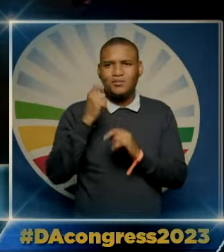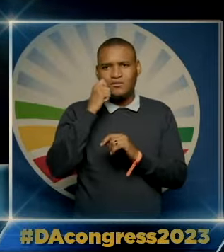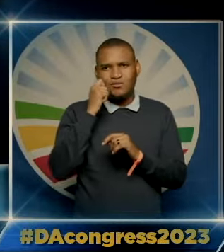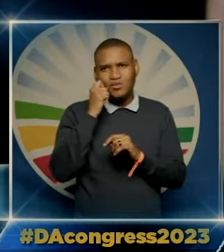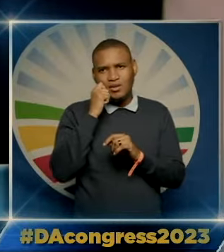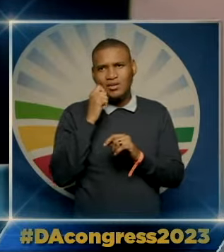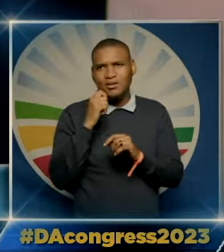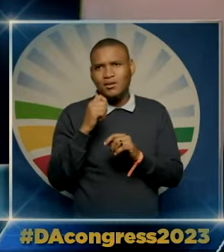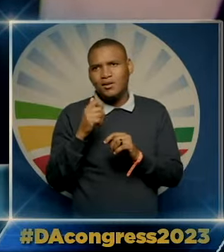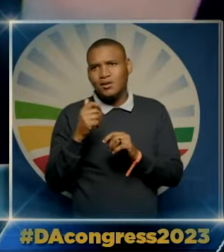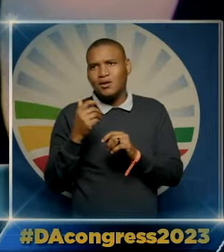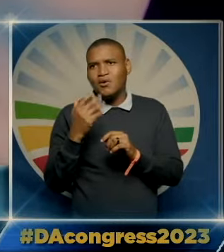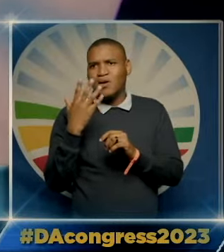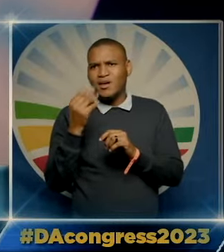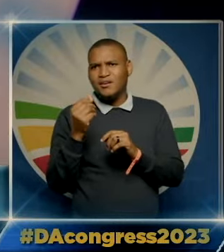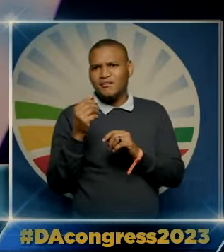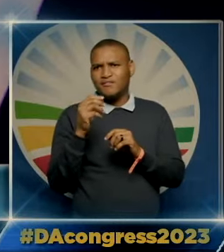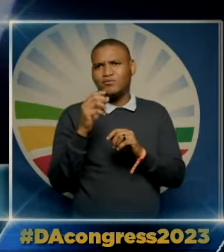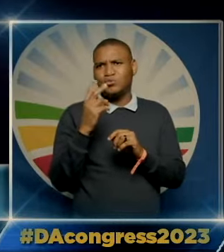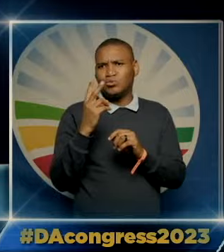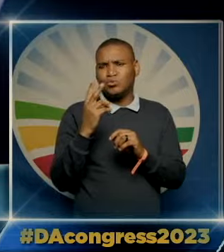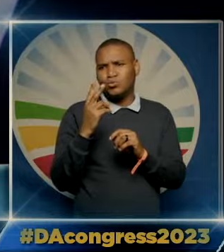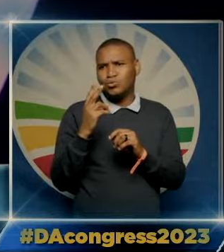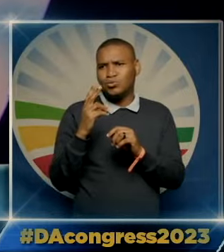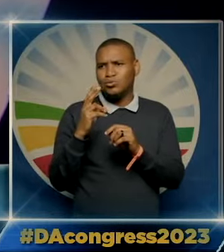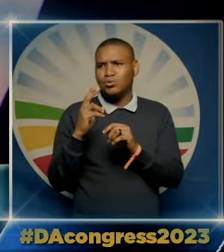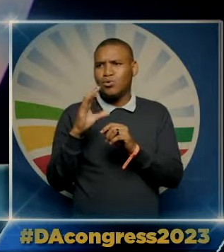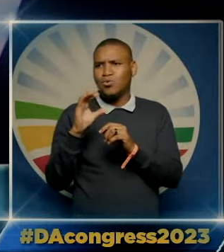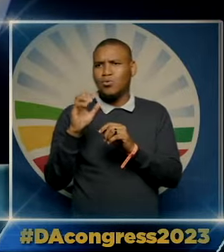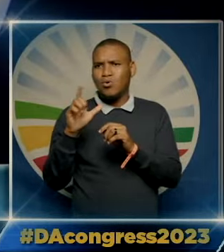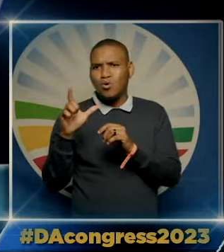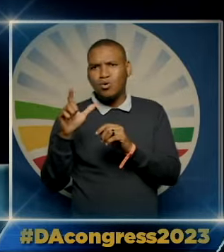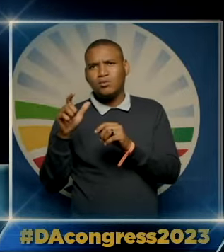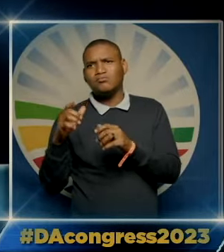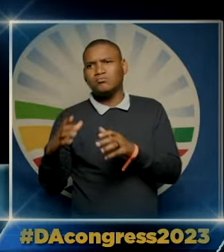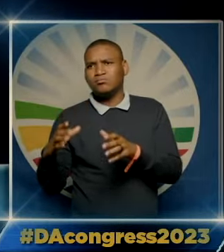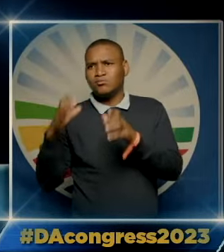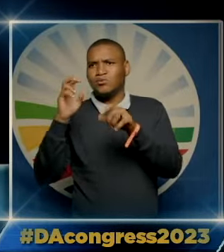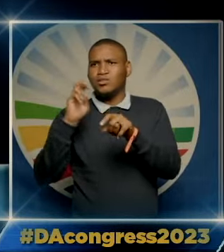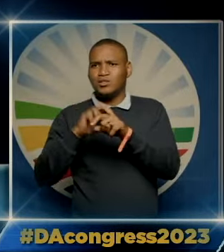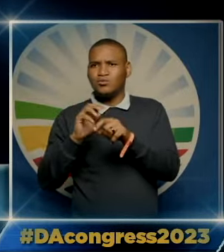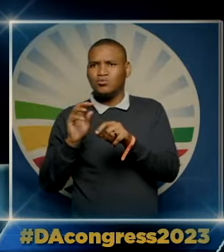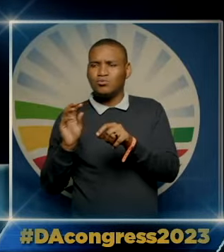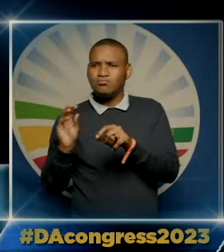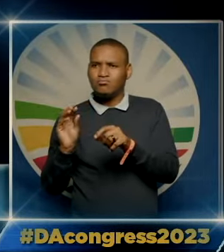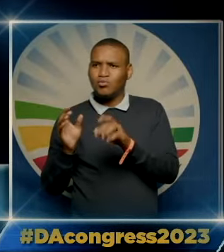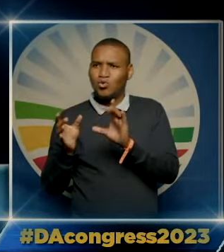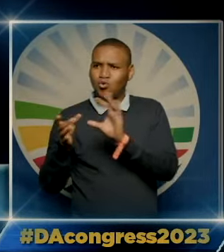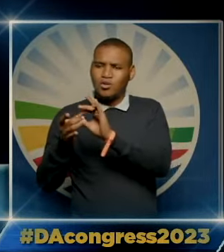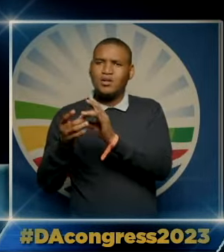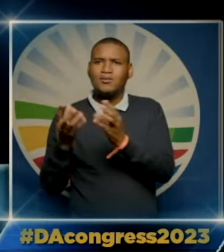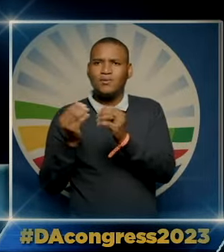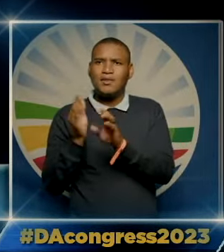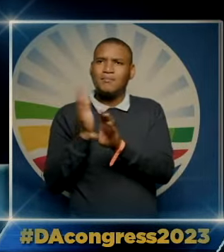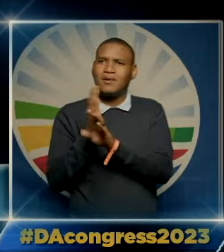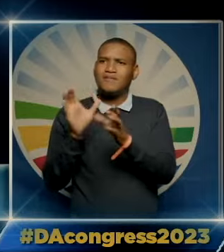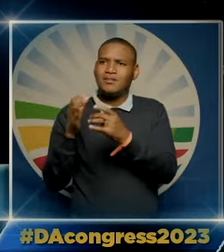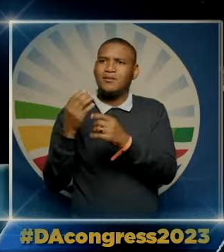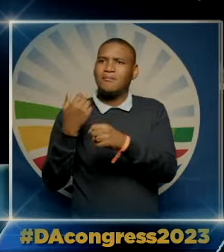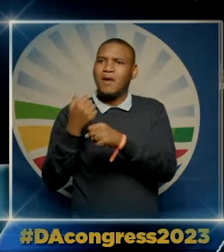two coal-fired power plants that we have to use. We have to partner with the private sector and see how we can generate our